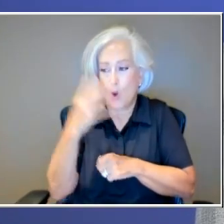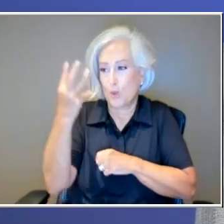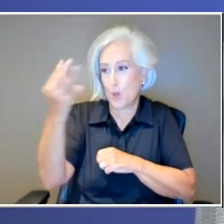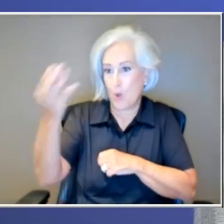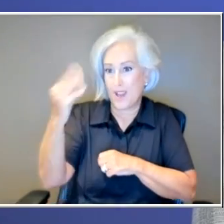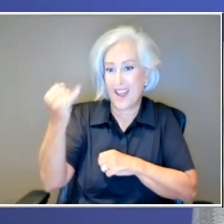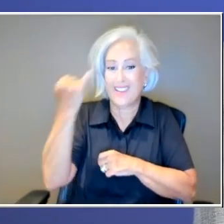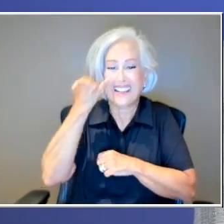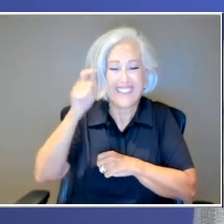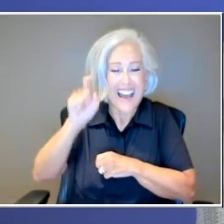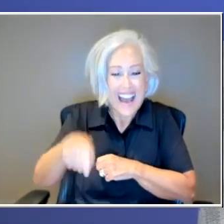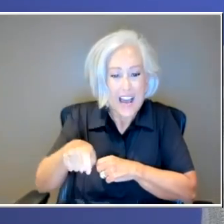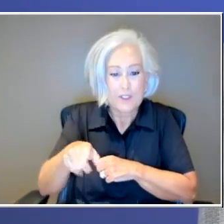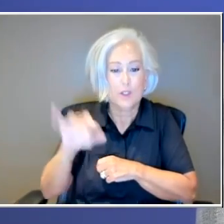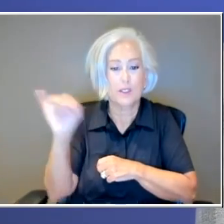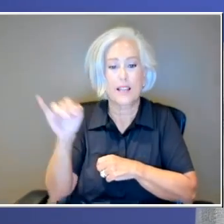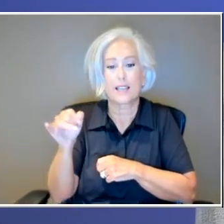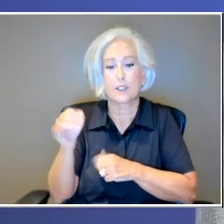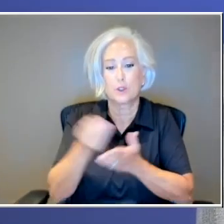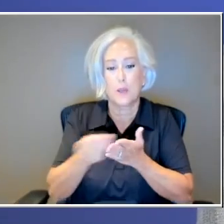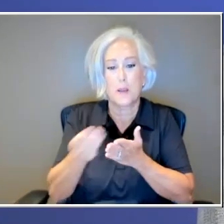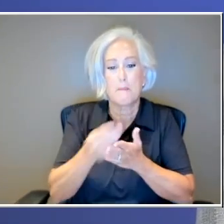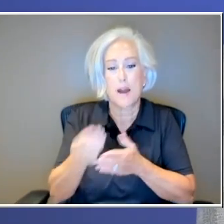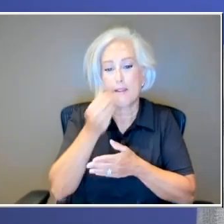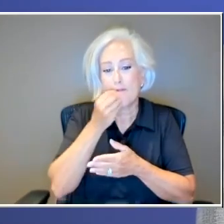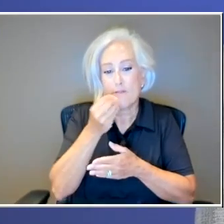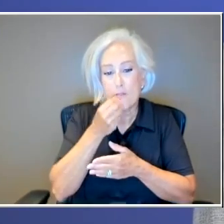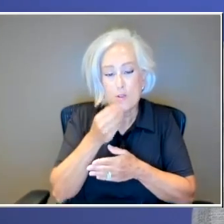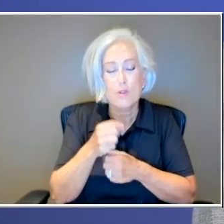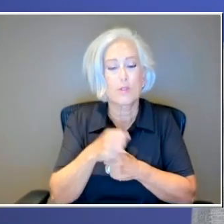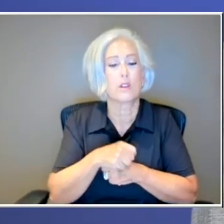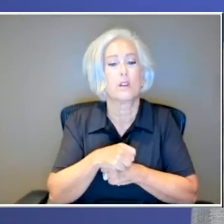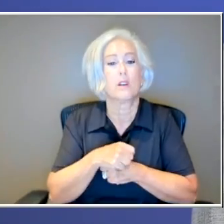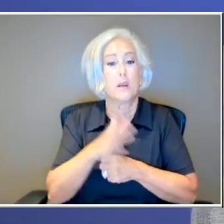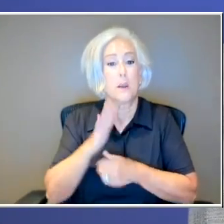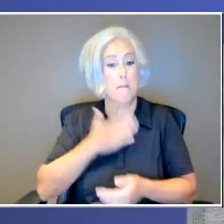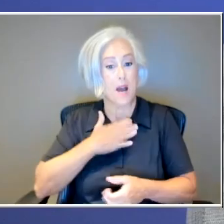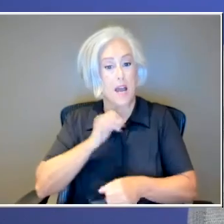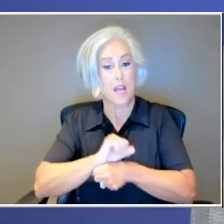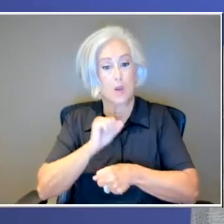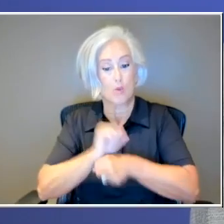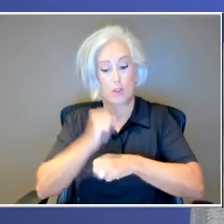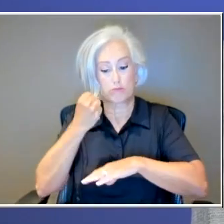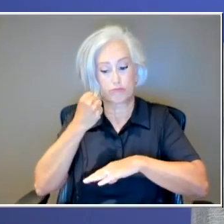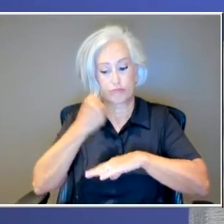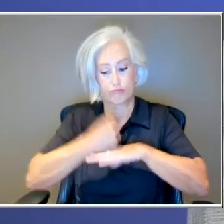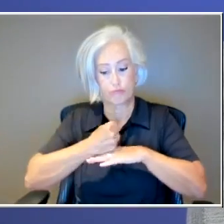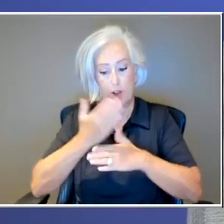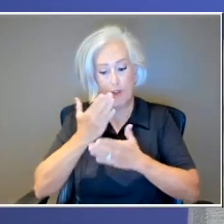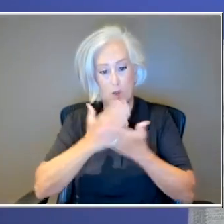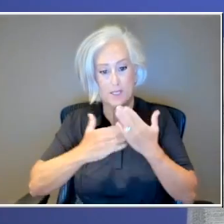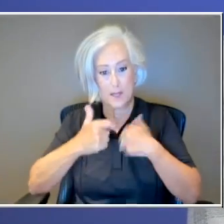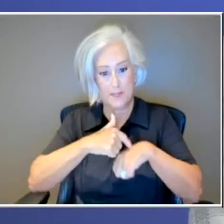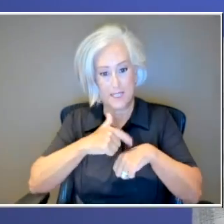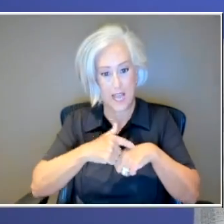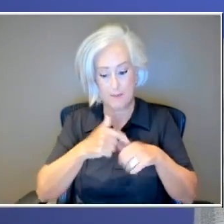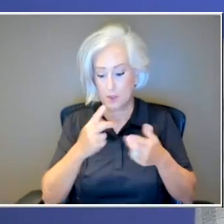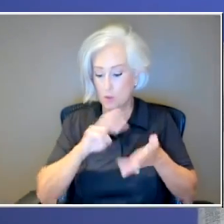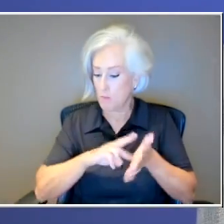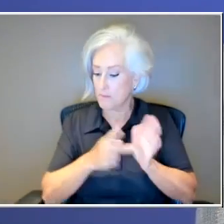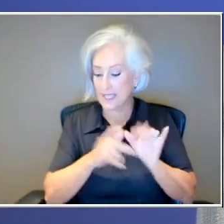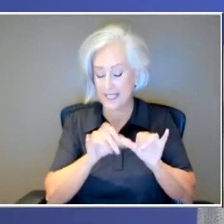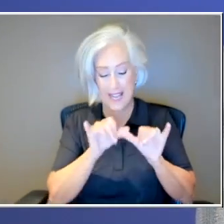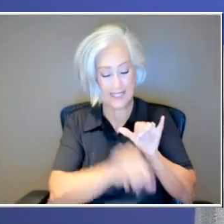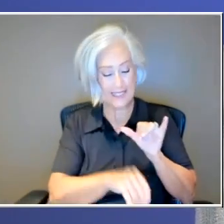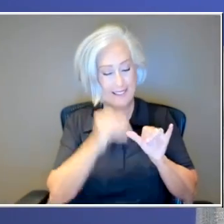groceries. My work did shut down for a short time, and I basically stayed home and safe during that time. I masked up